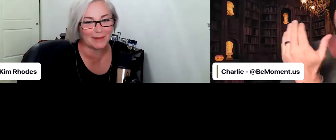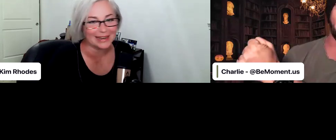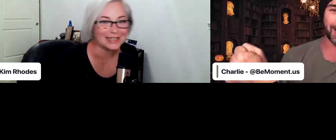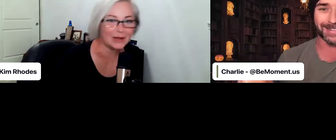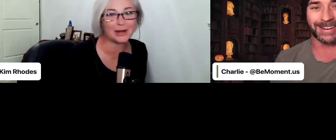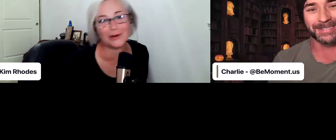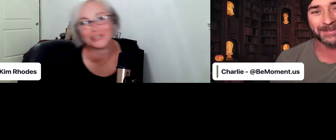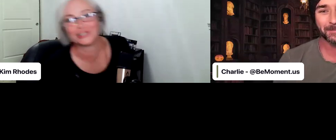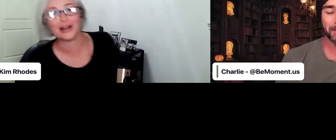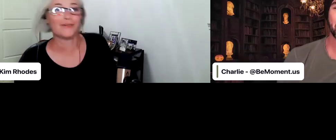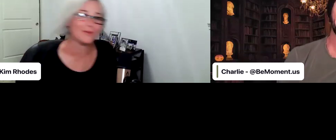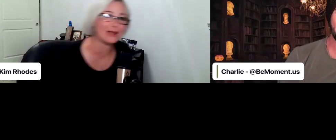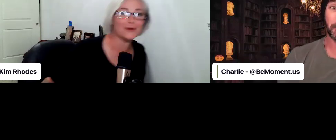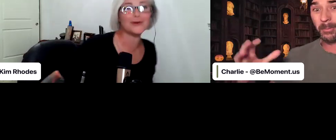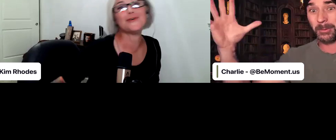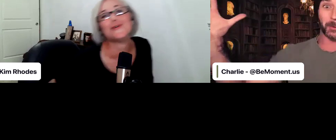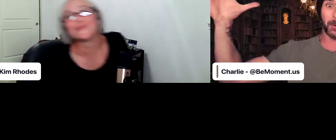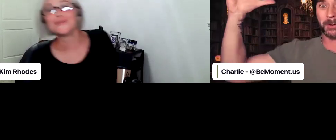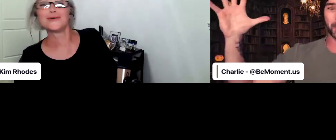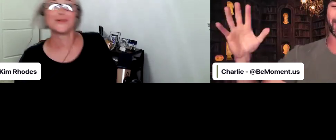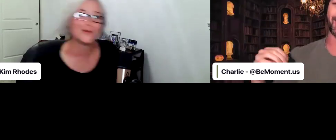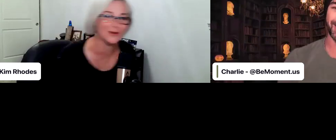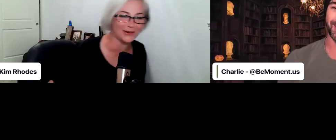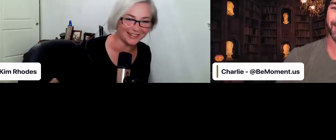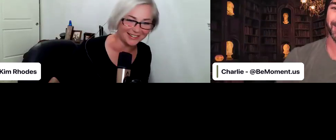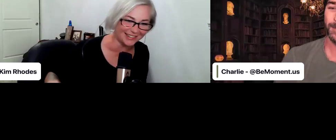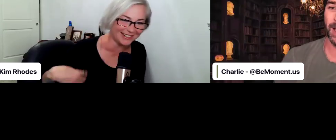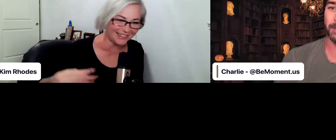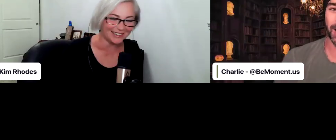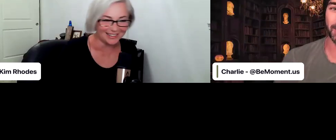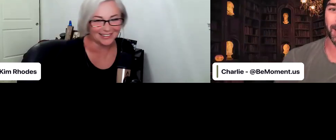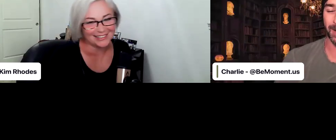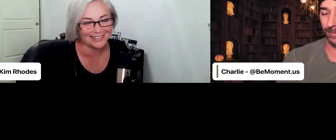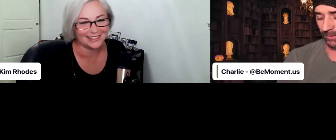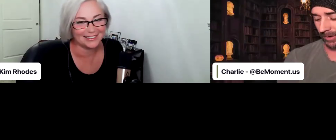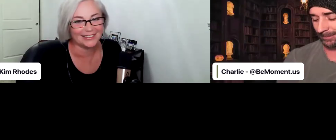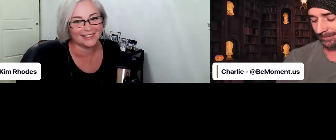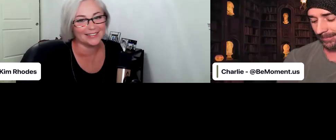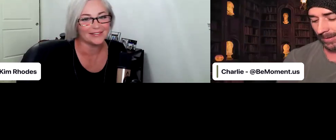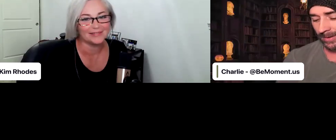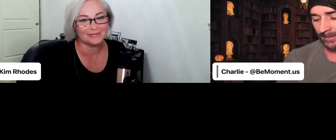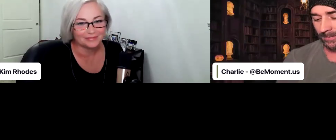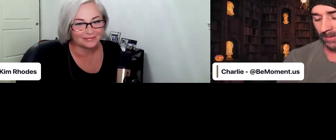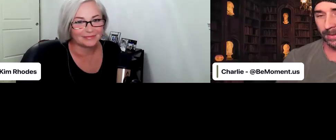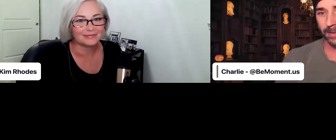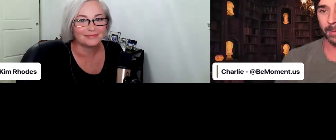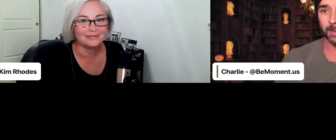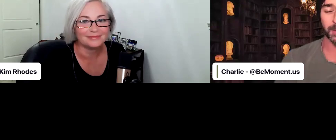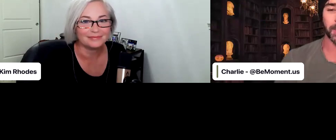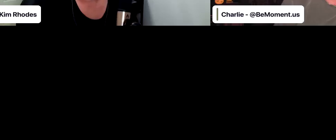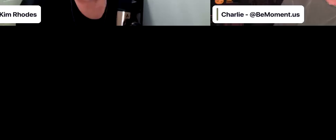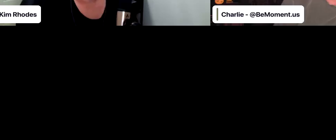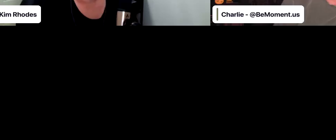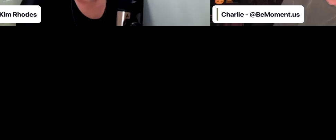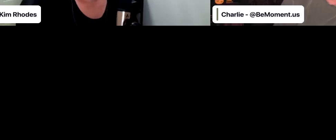freaked out. Somebody put a sheet over me. Woo, woo. Yeah. I am that guy for sure. Kim, this